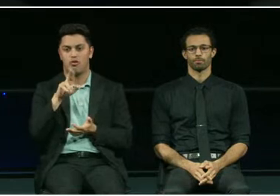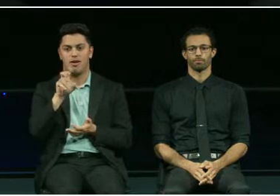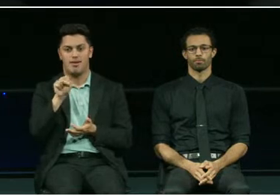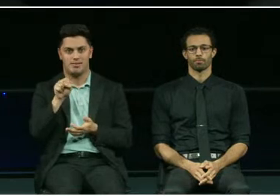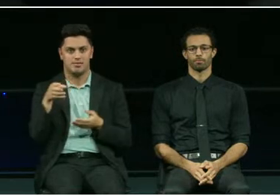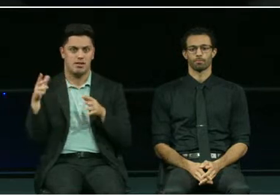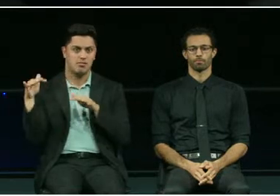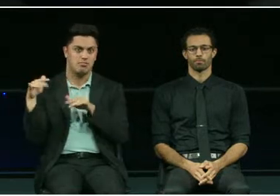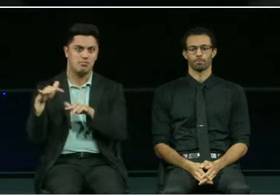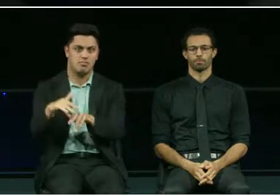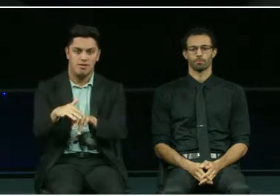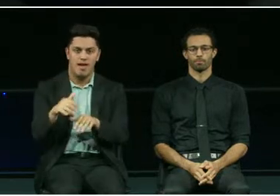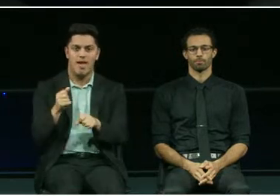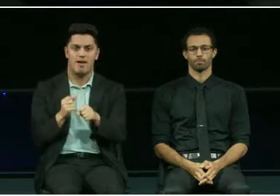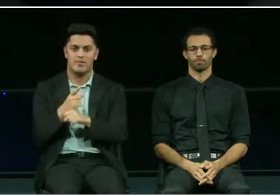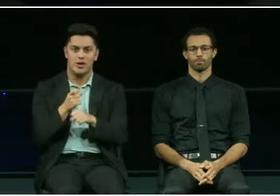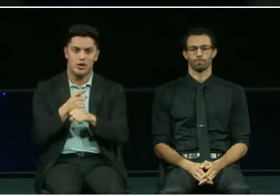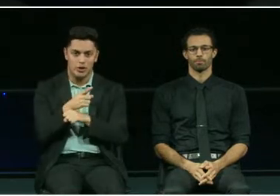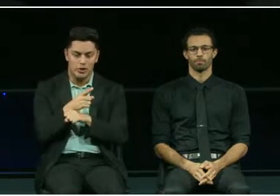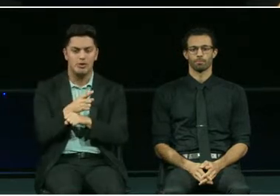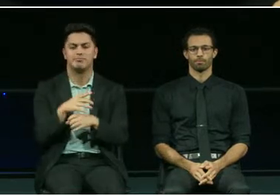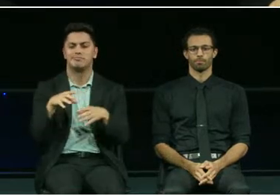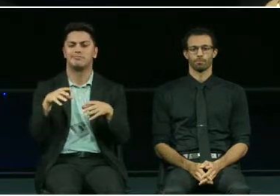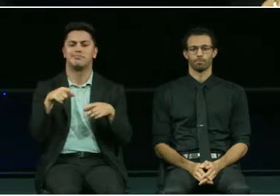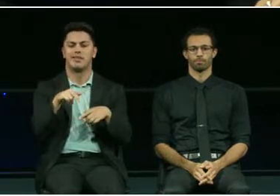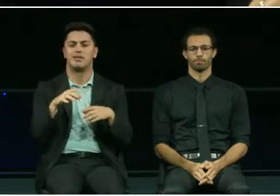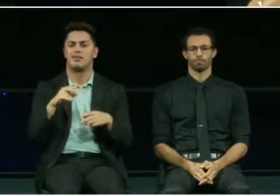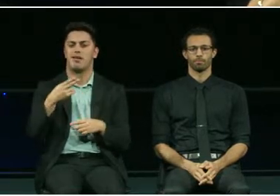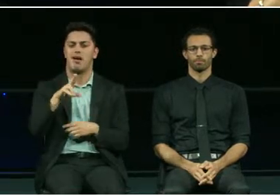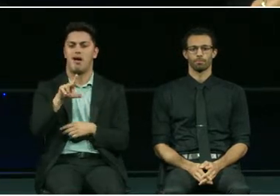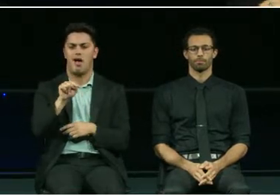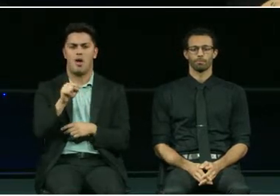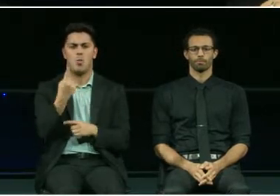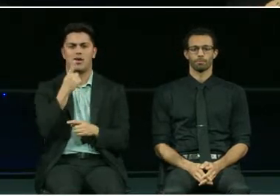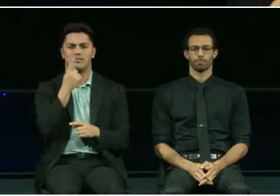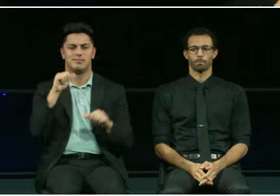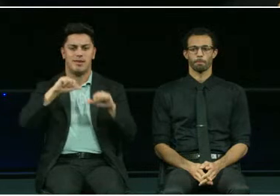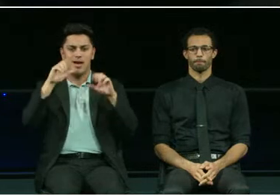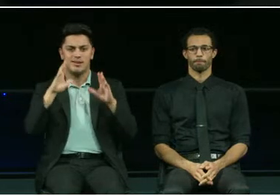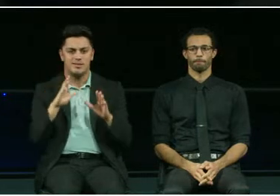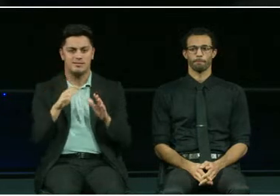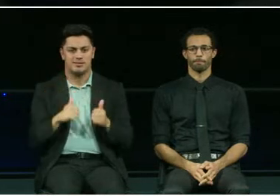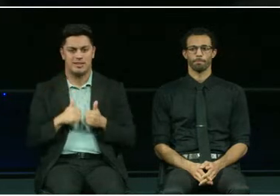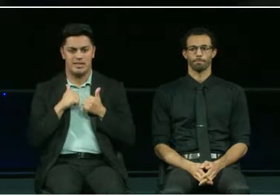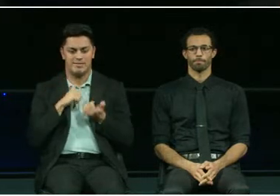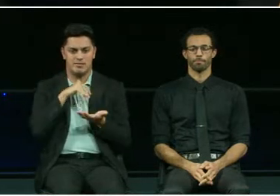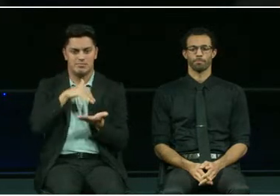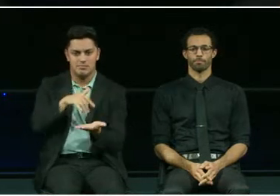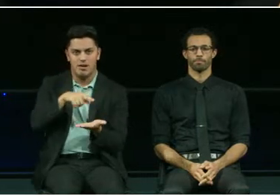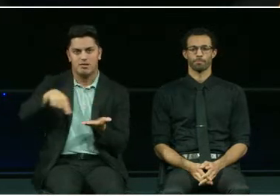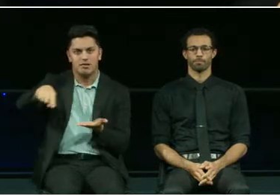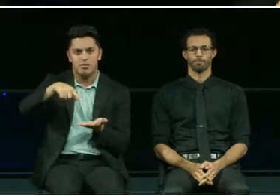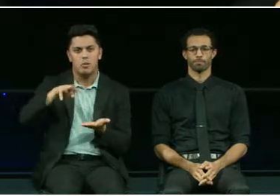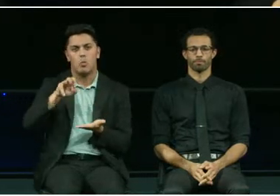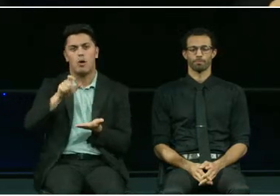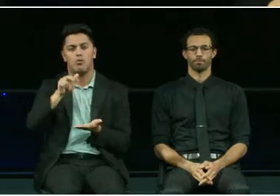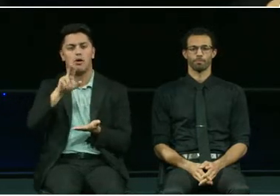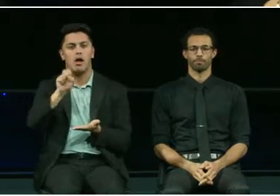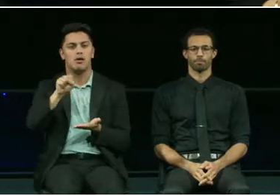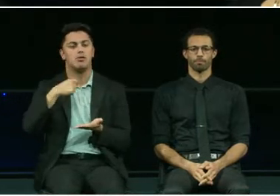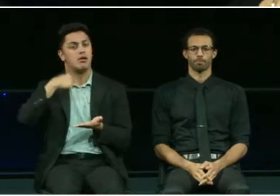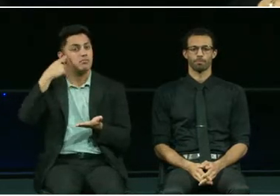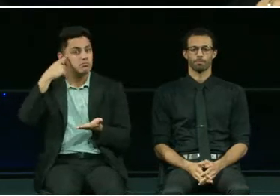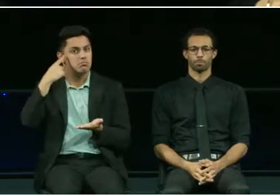year, and in this little hut there is this lonely scientist living and studying them. And we just thought that